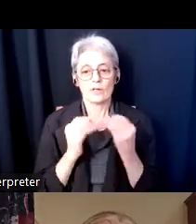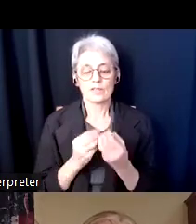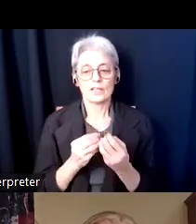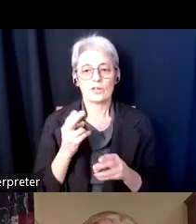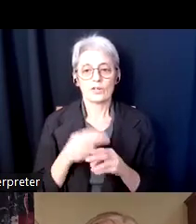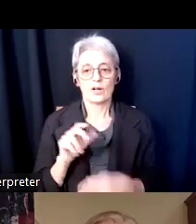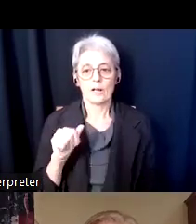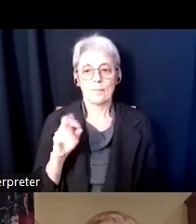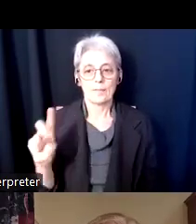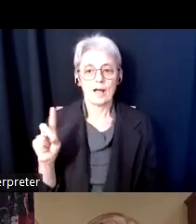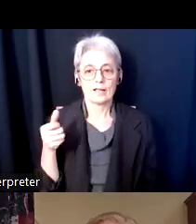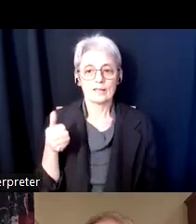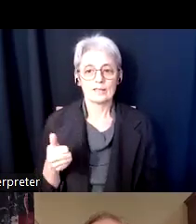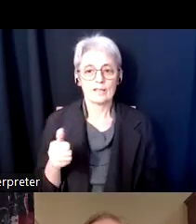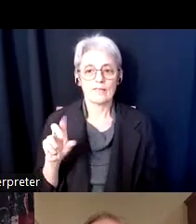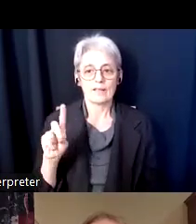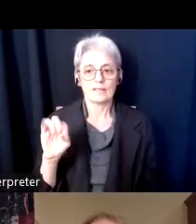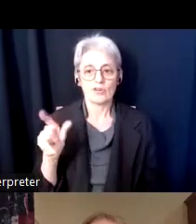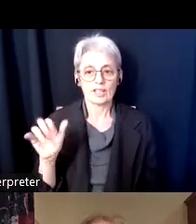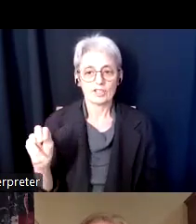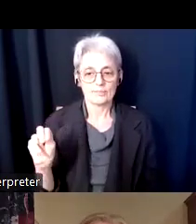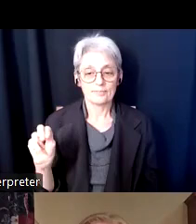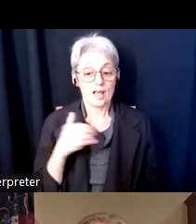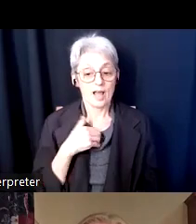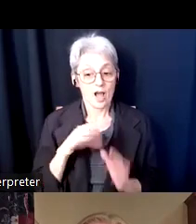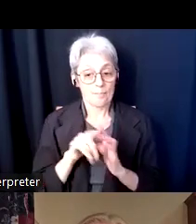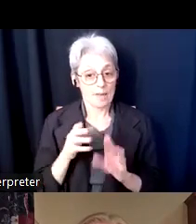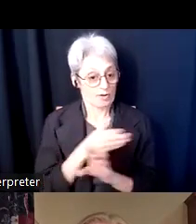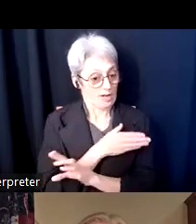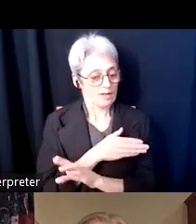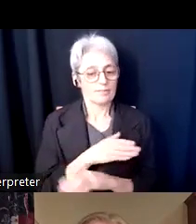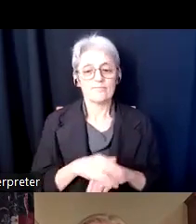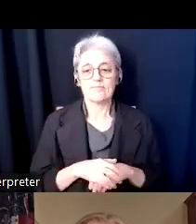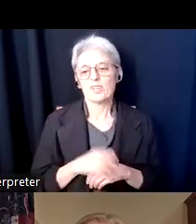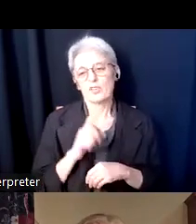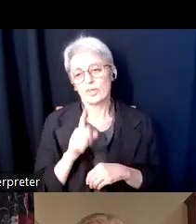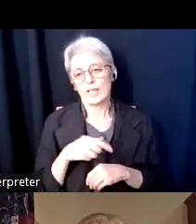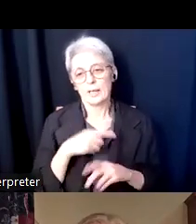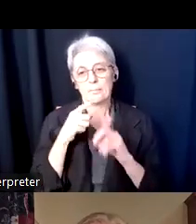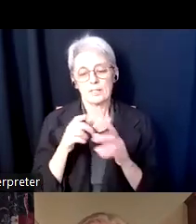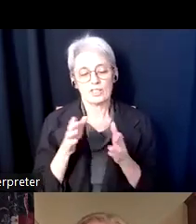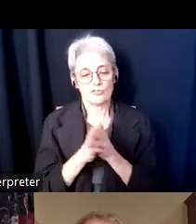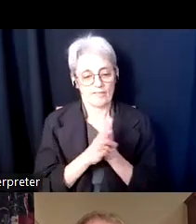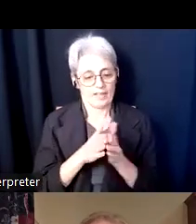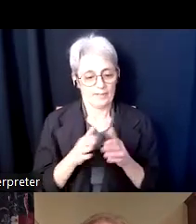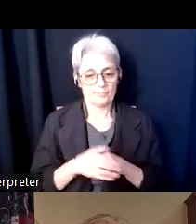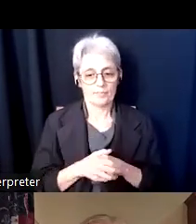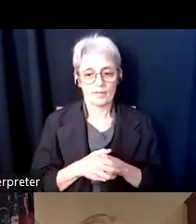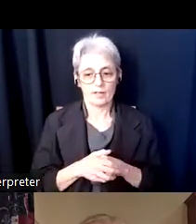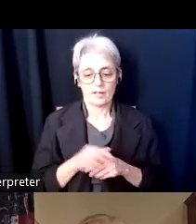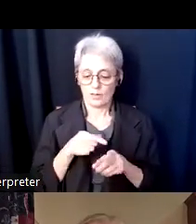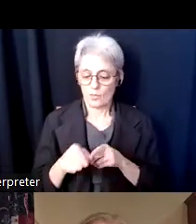Self-Direction. Just a little background about us. We are really a mission-driven organization, and our singular focus is on